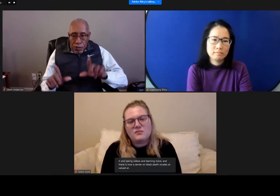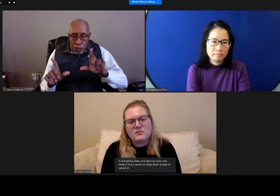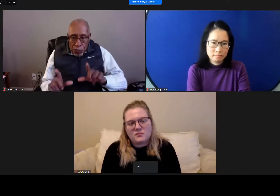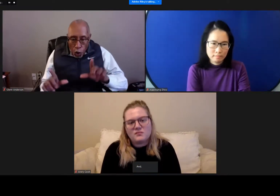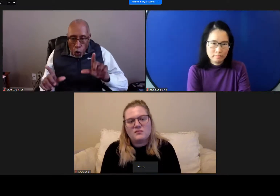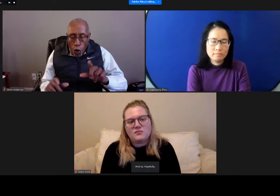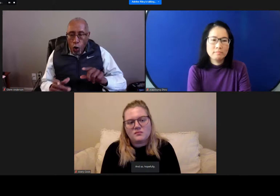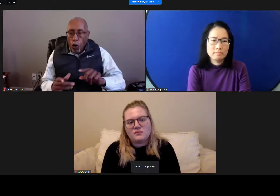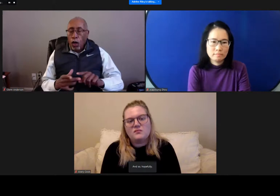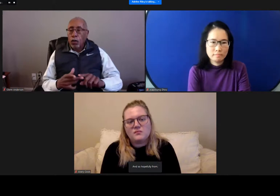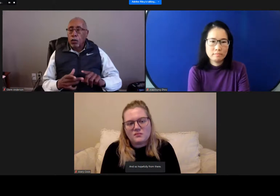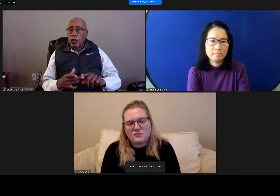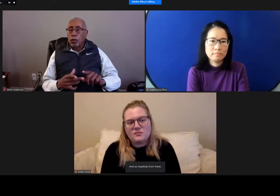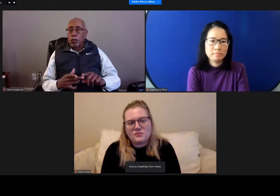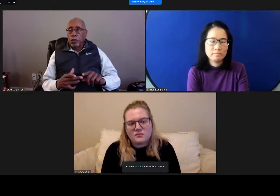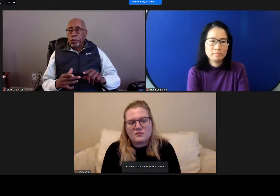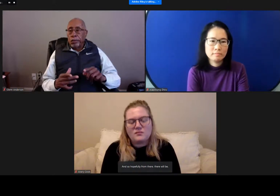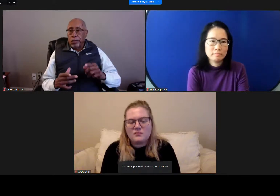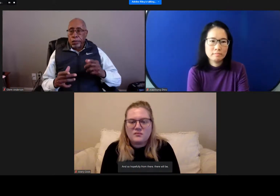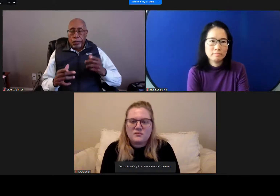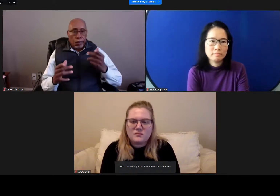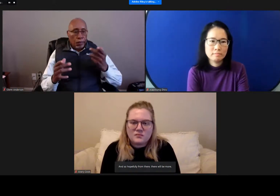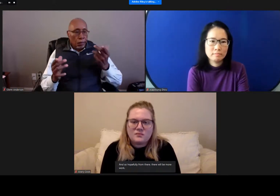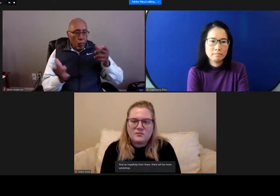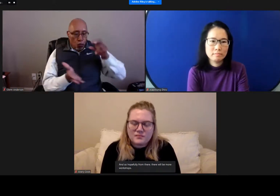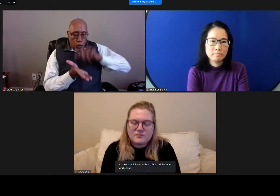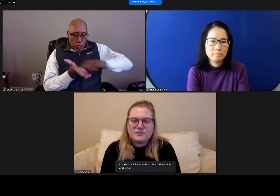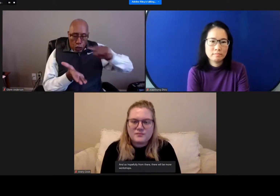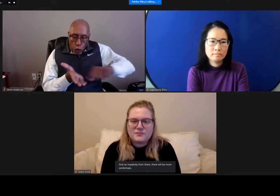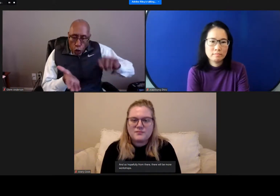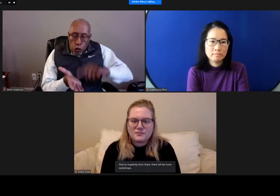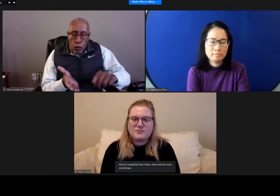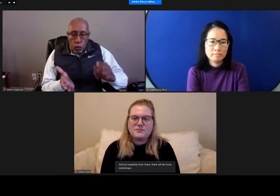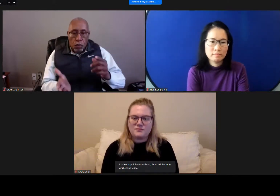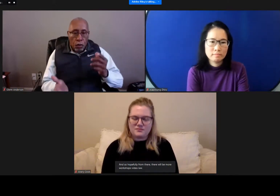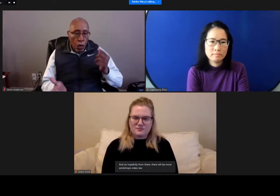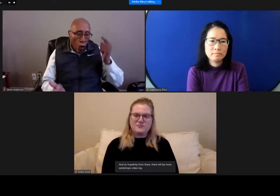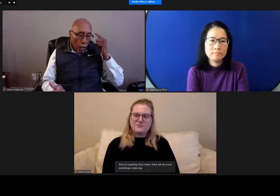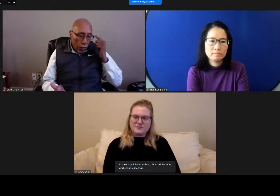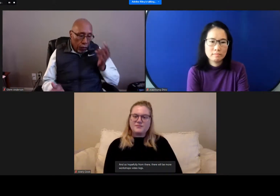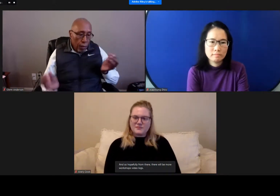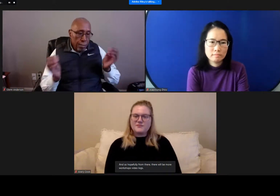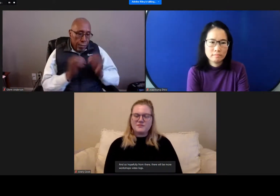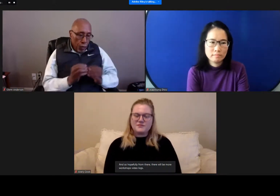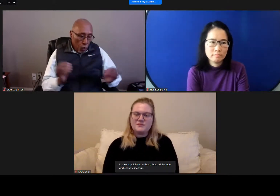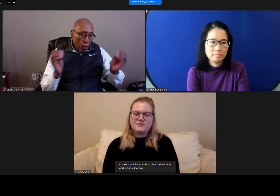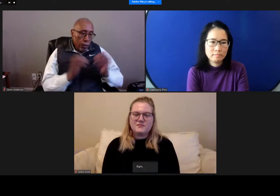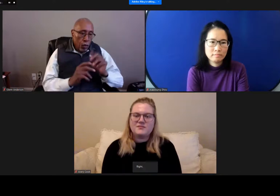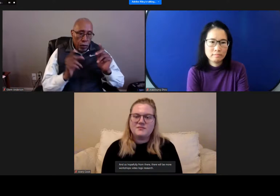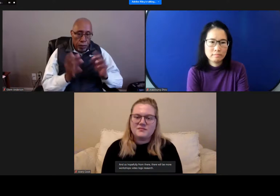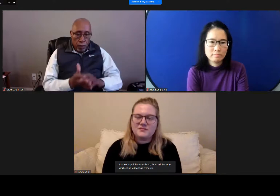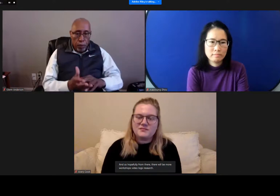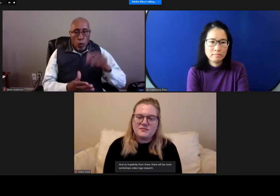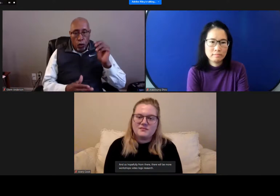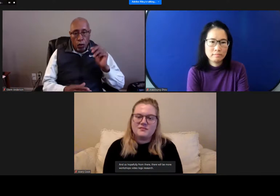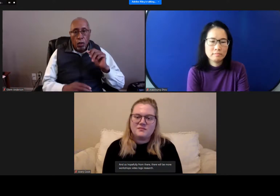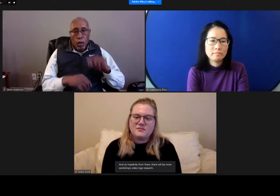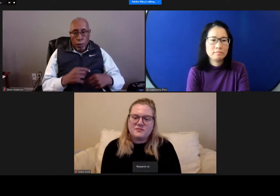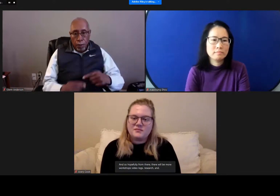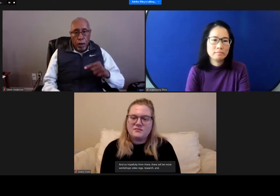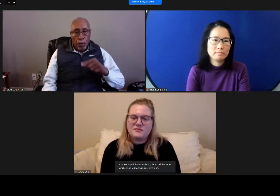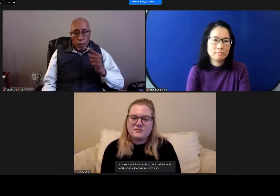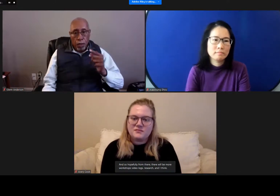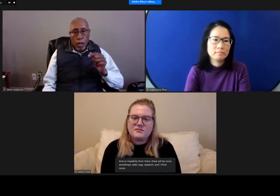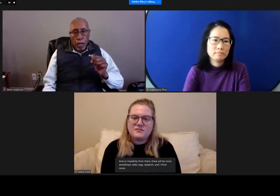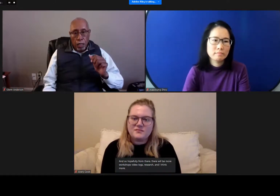And so hopefully from there will be more workshops, video logs, research, and